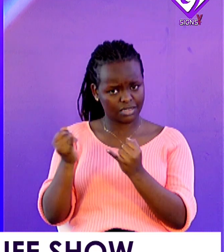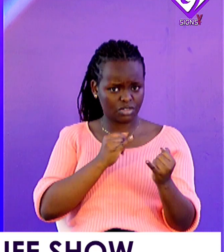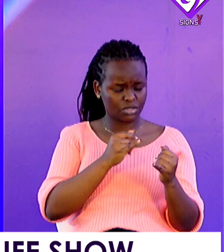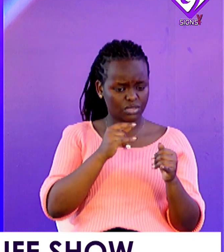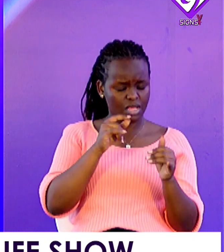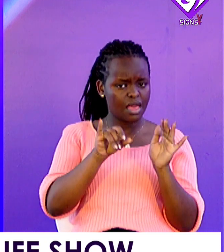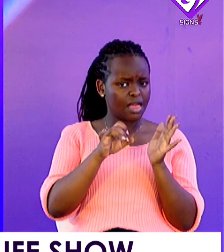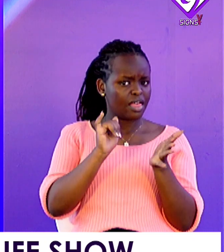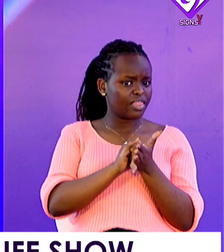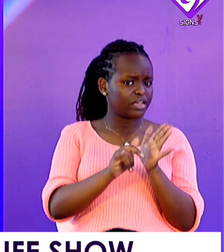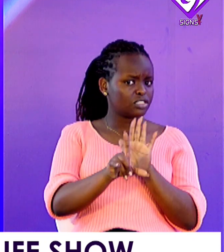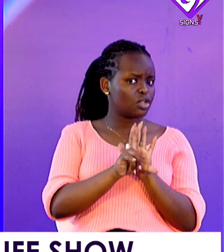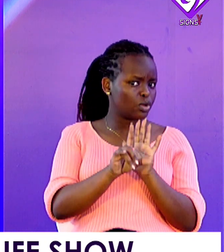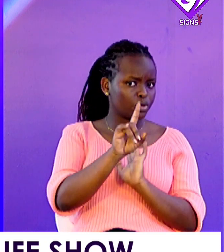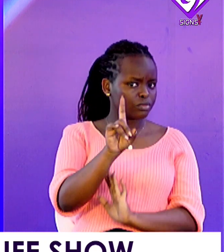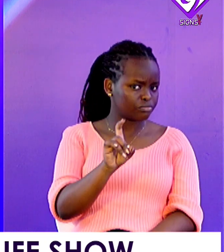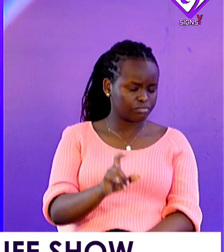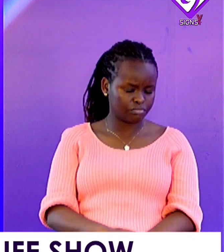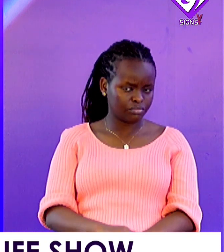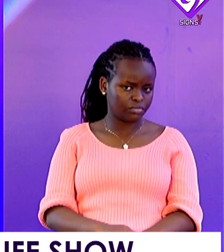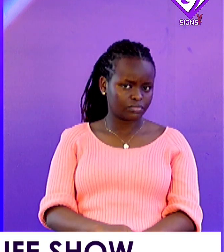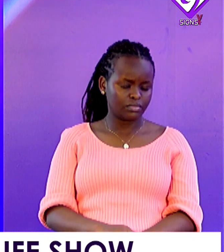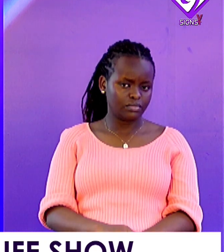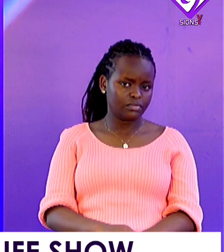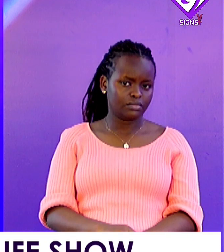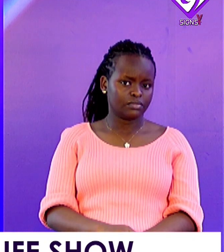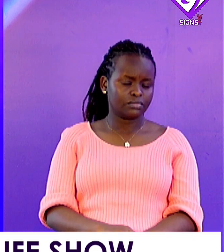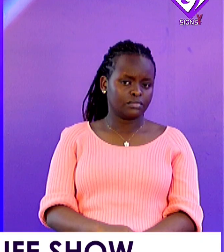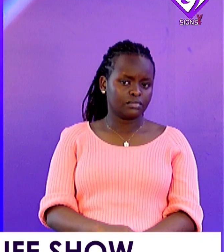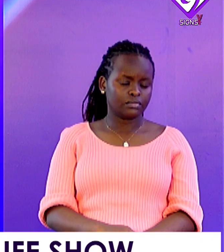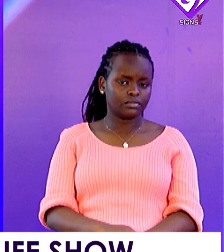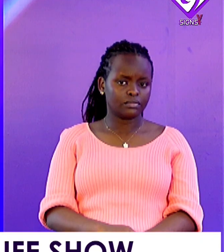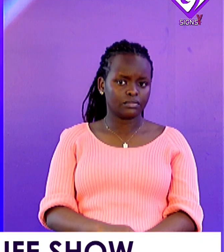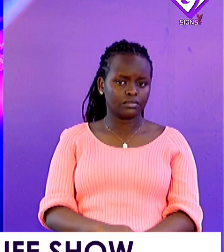form of, demand in our policies?